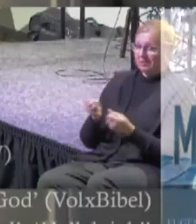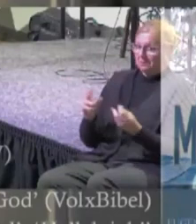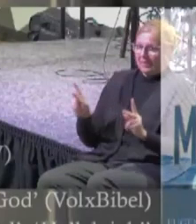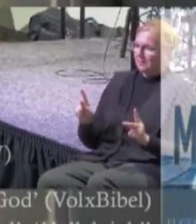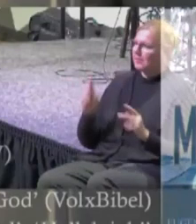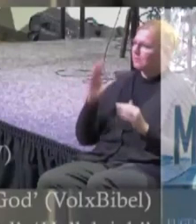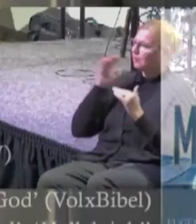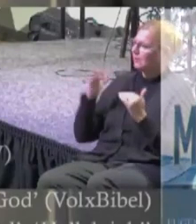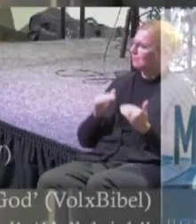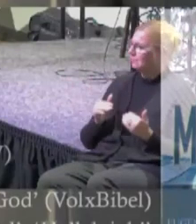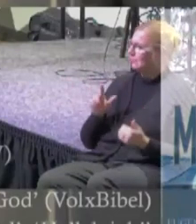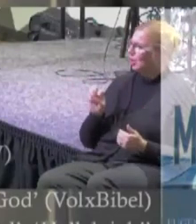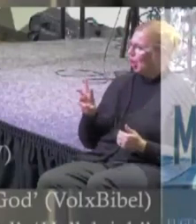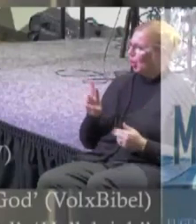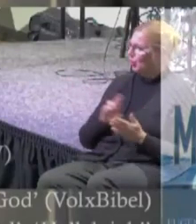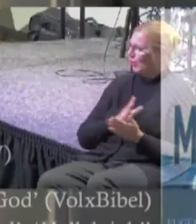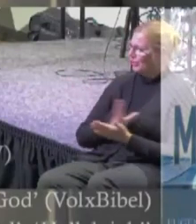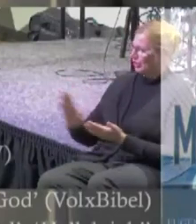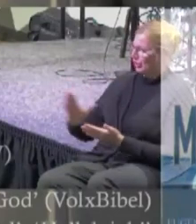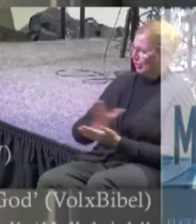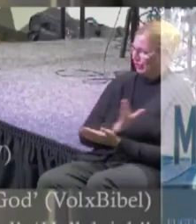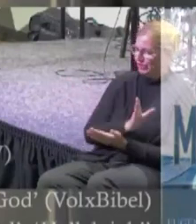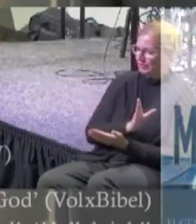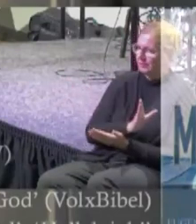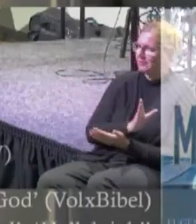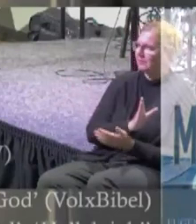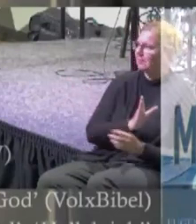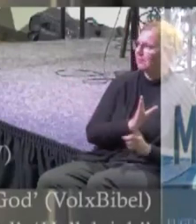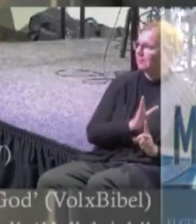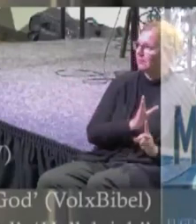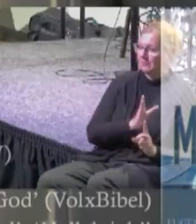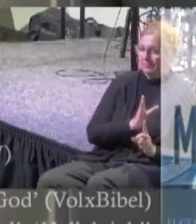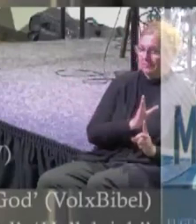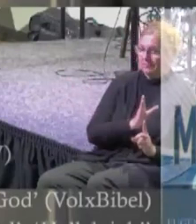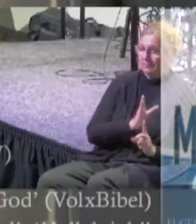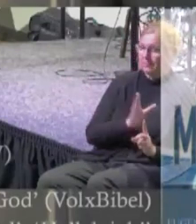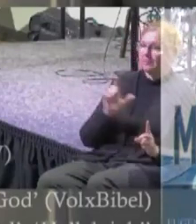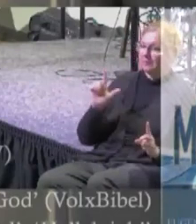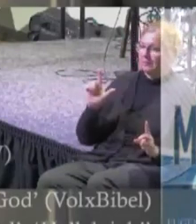low register texts. In it, lol.